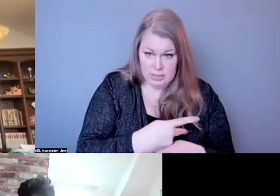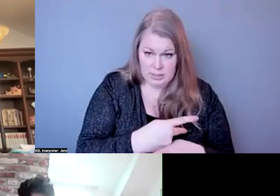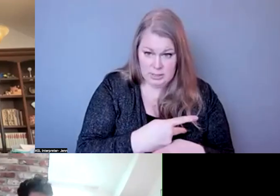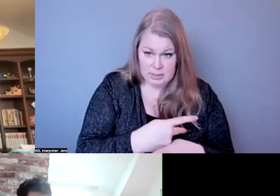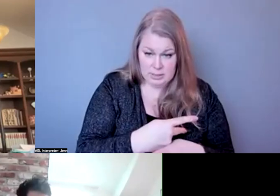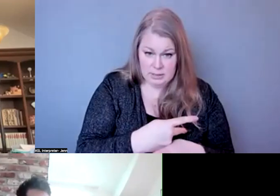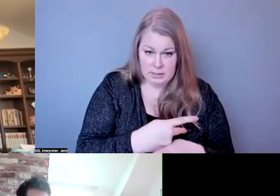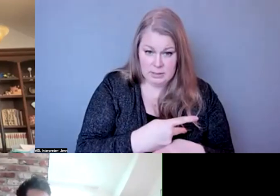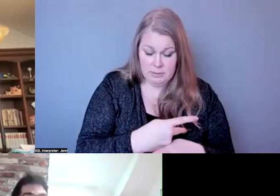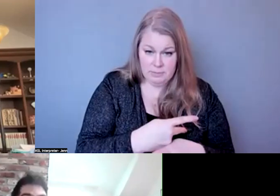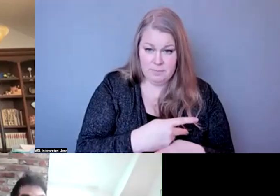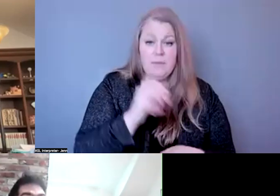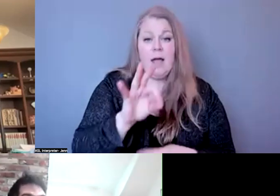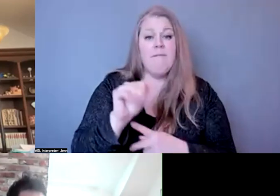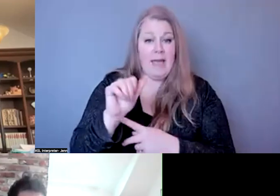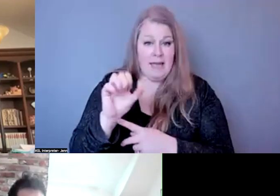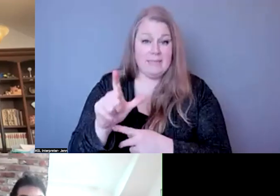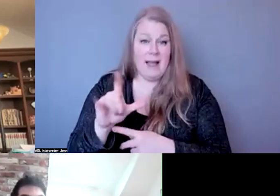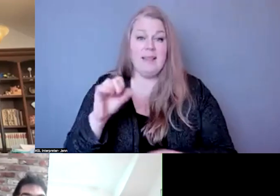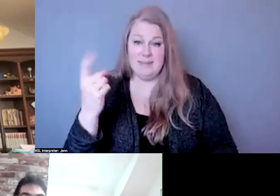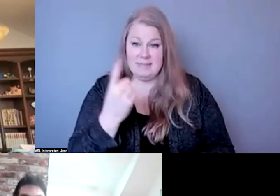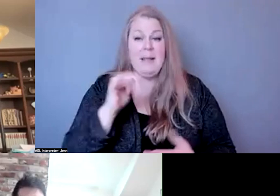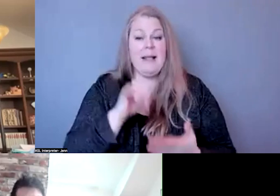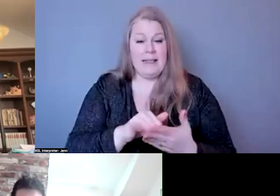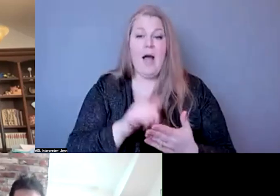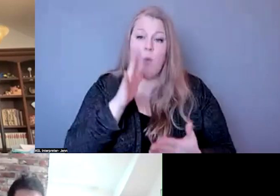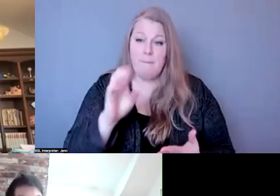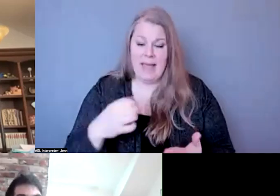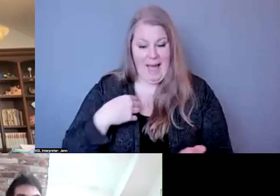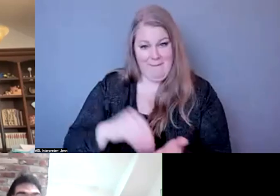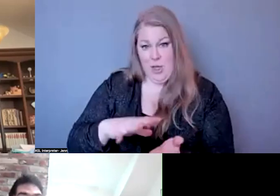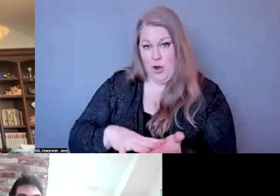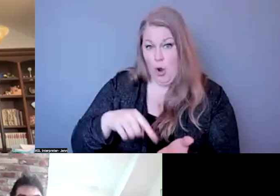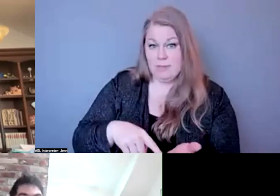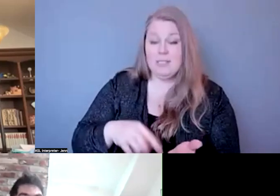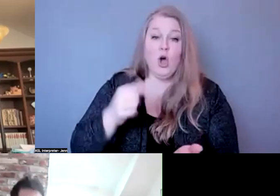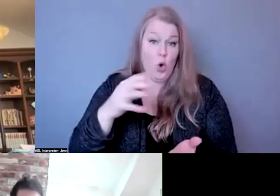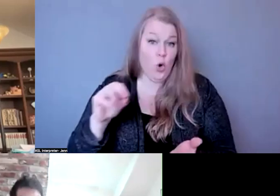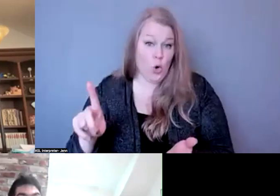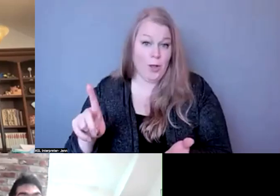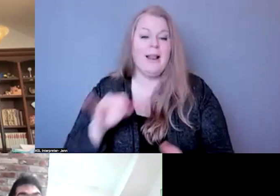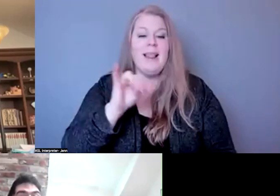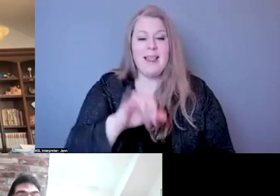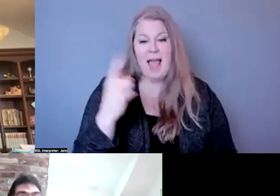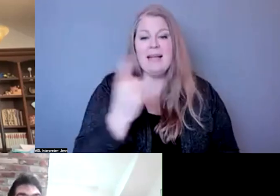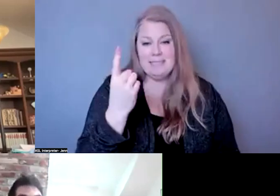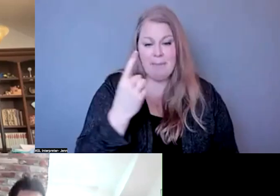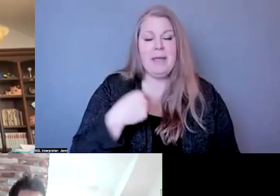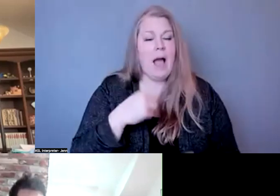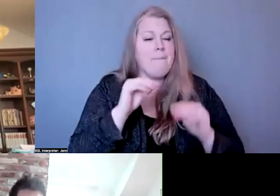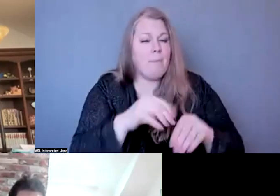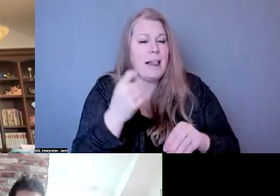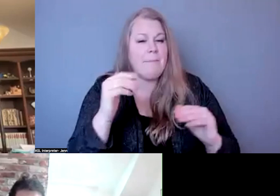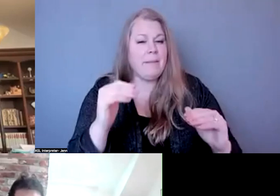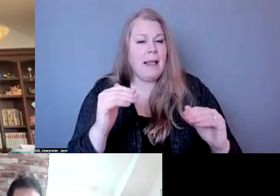and production of ASL is something that will be, and I have in the notes here, good, right? So this one I'm putting a little bit less